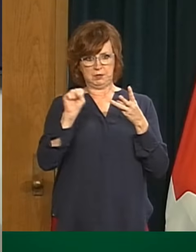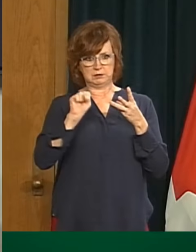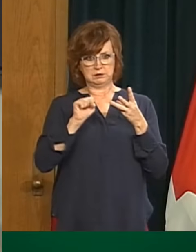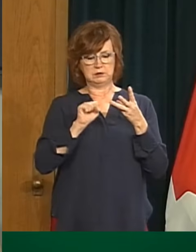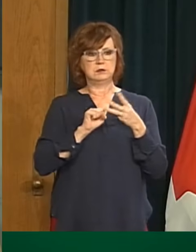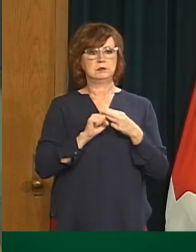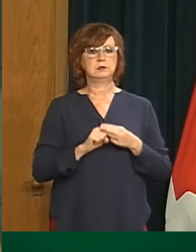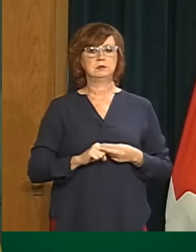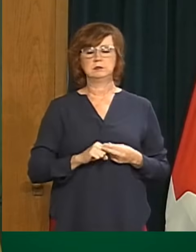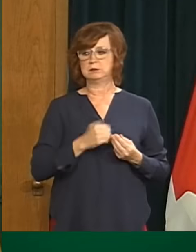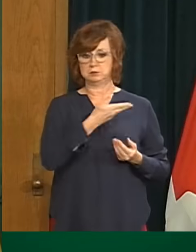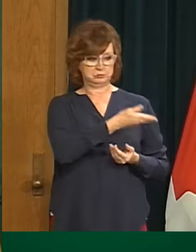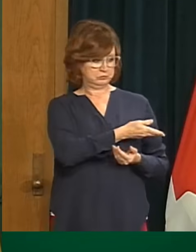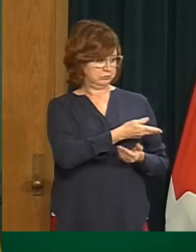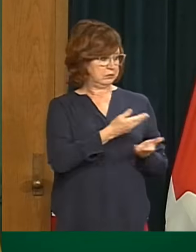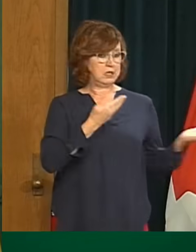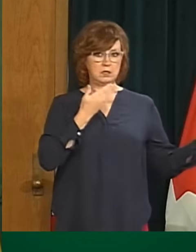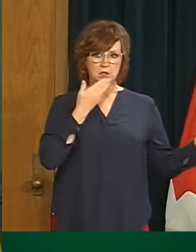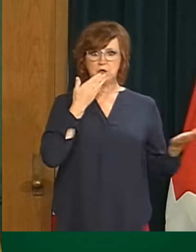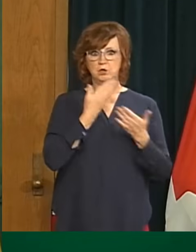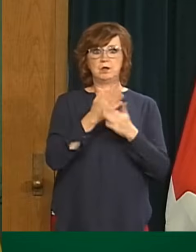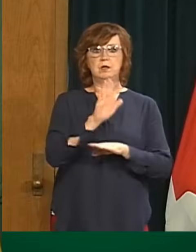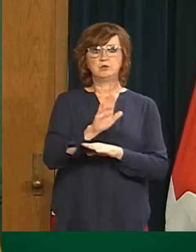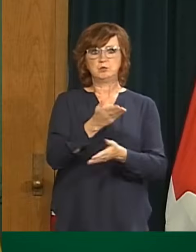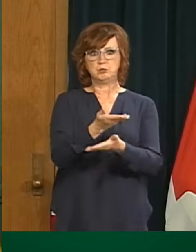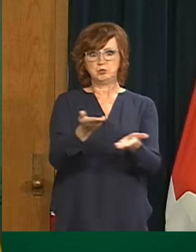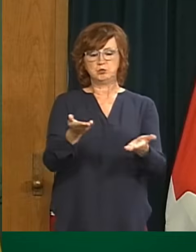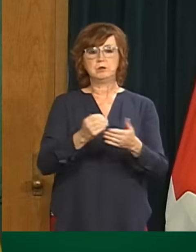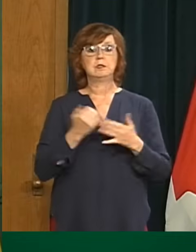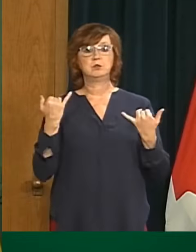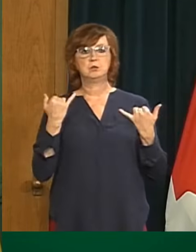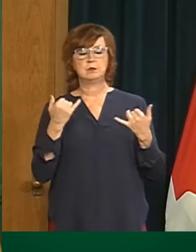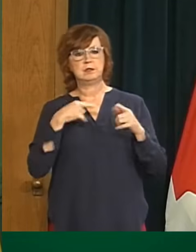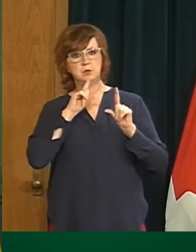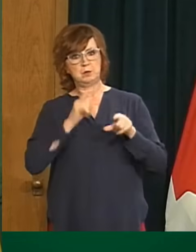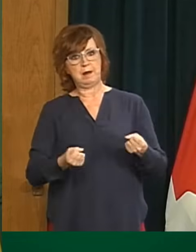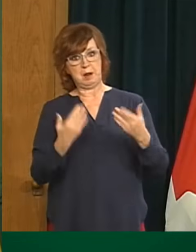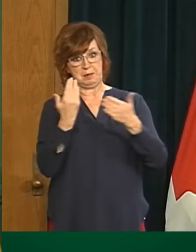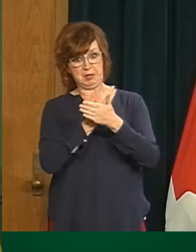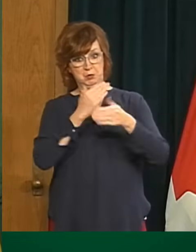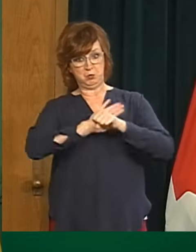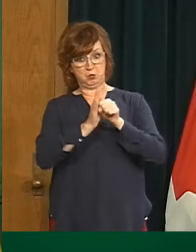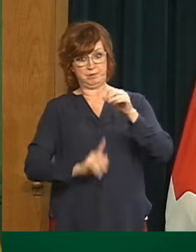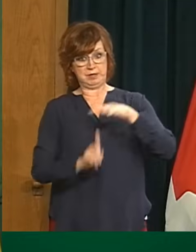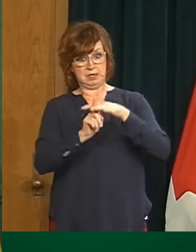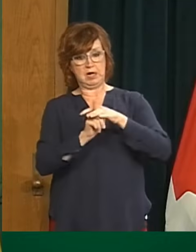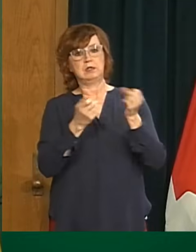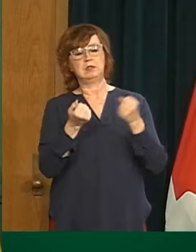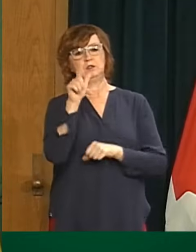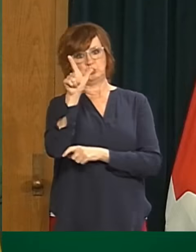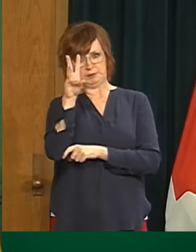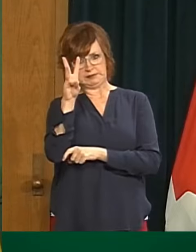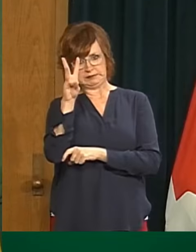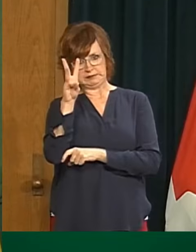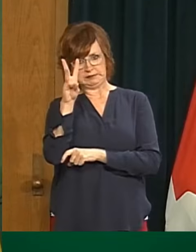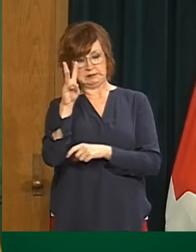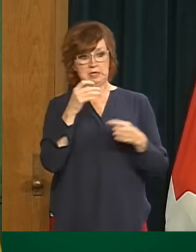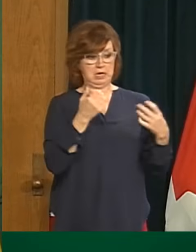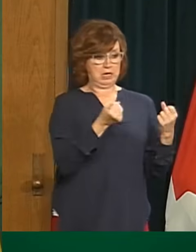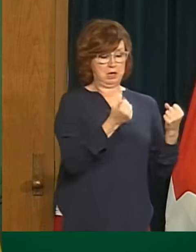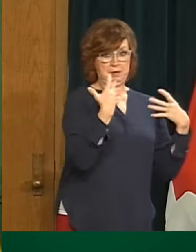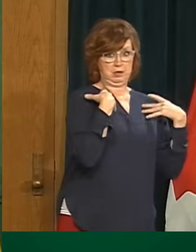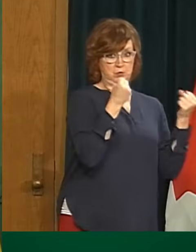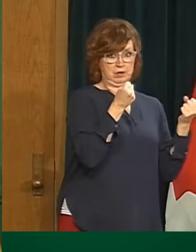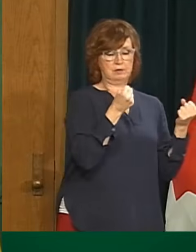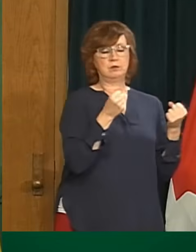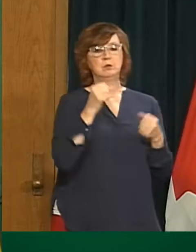questions. Minister? Good afternoon. Today we are reporting 26 new cases and 2 more recoveries. That's a total